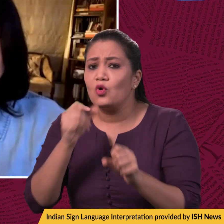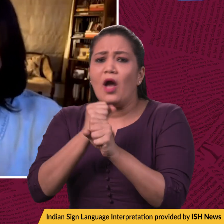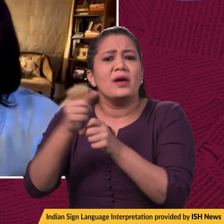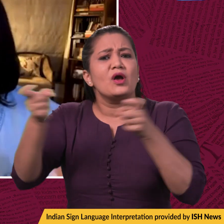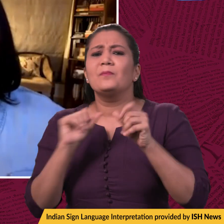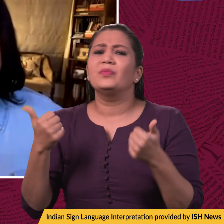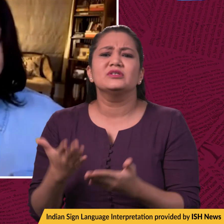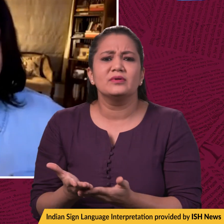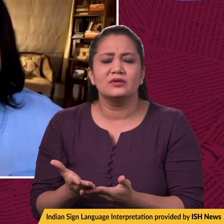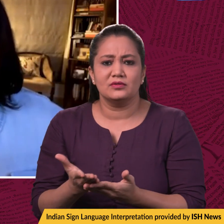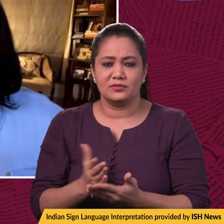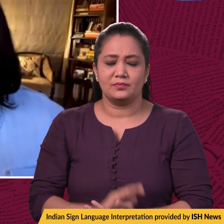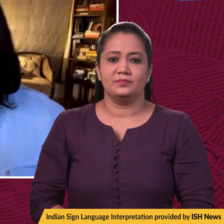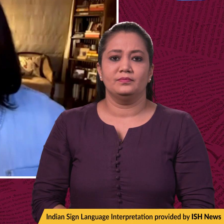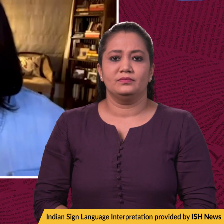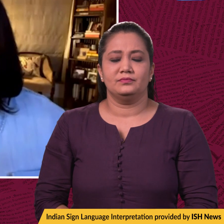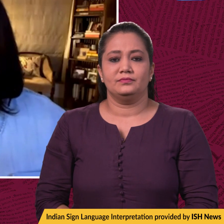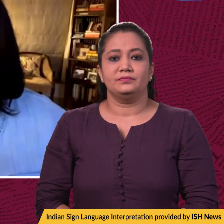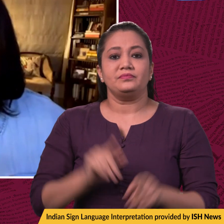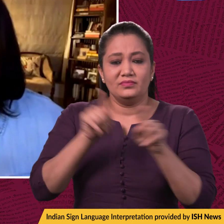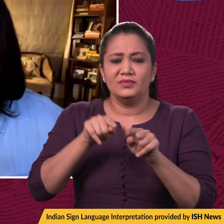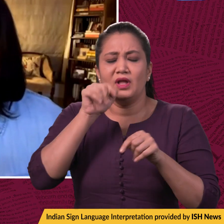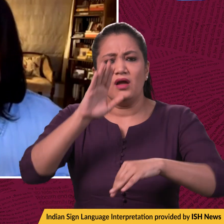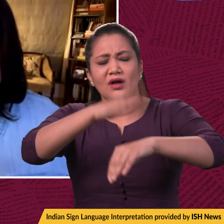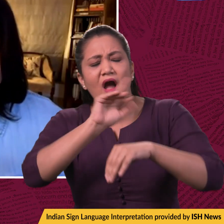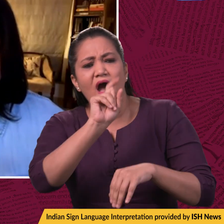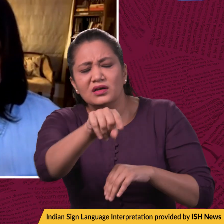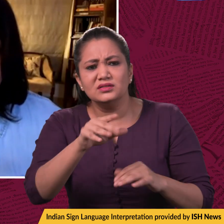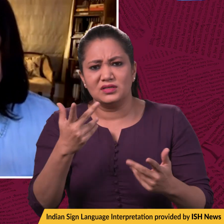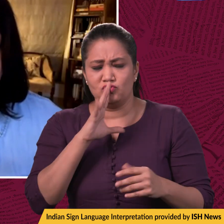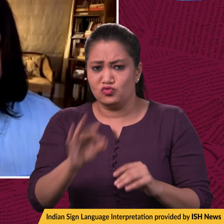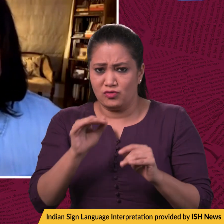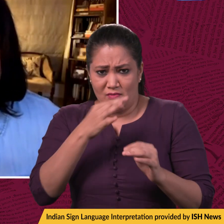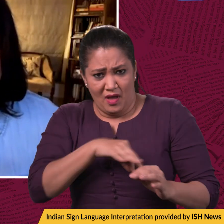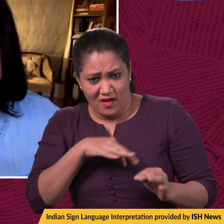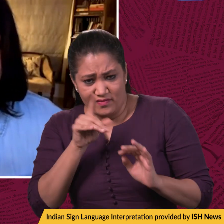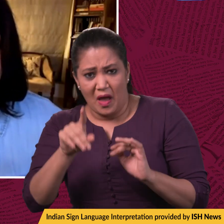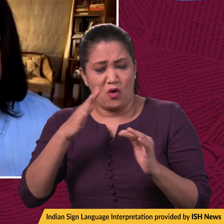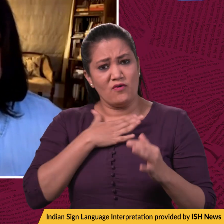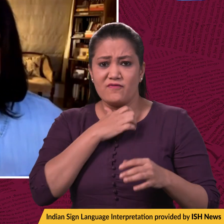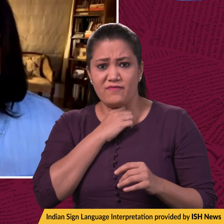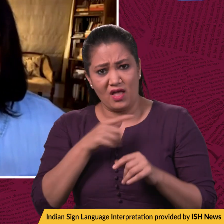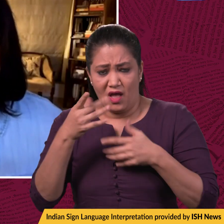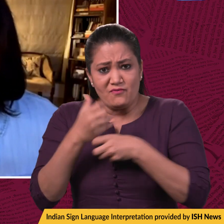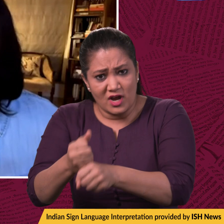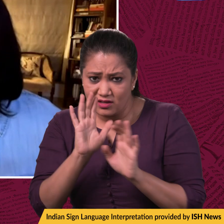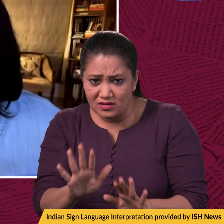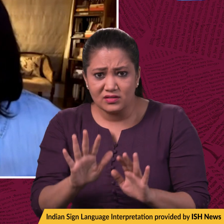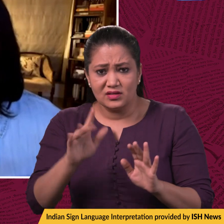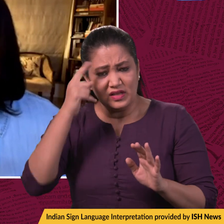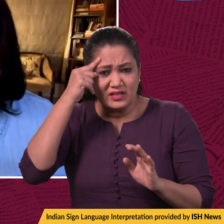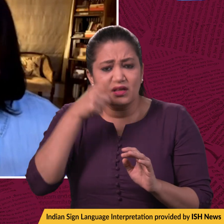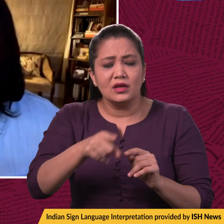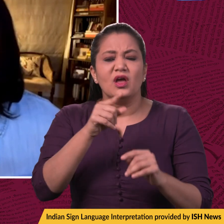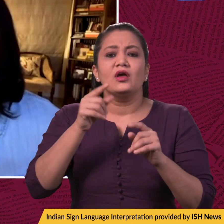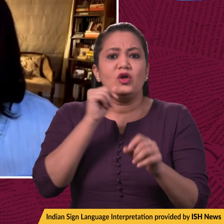a government of a country. When questioned about how trustworthy cryptocurrency is and whether it is possible for government to